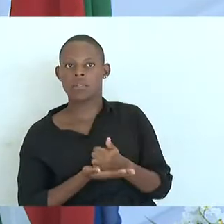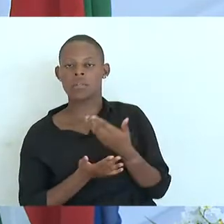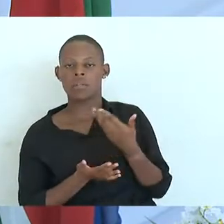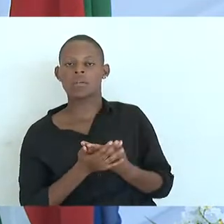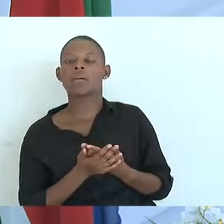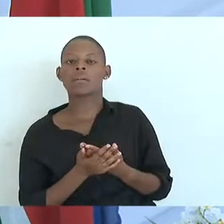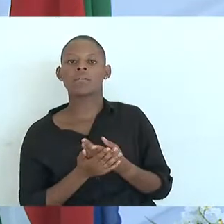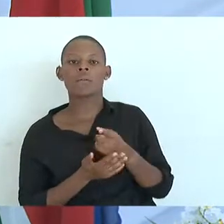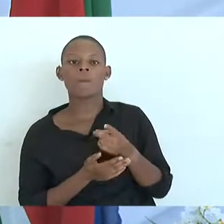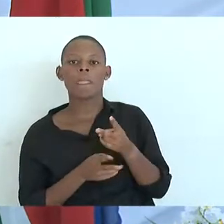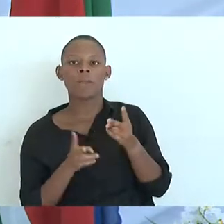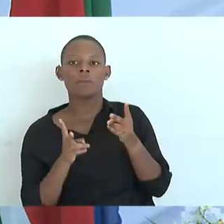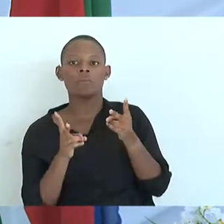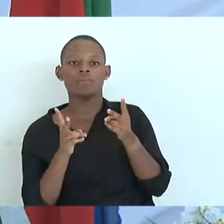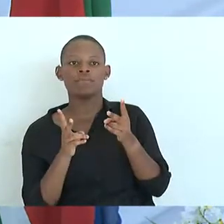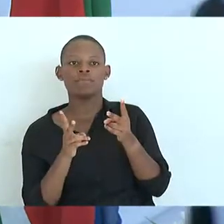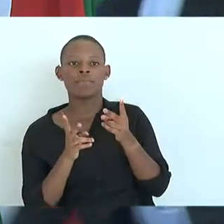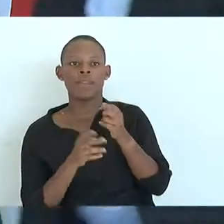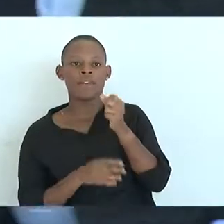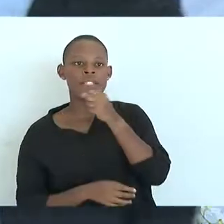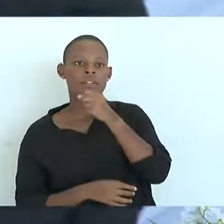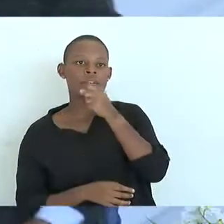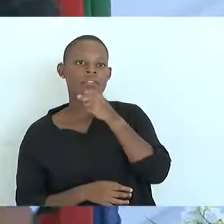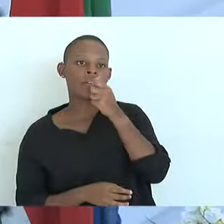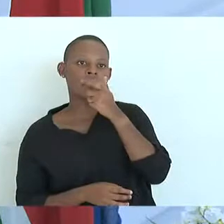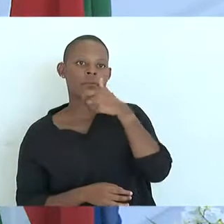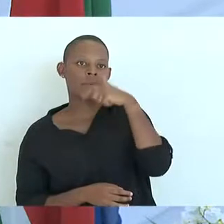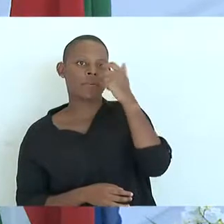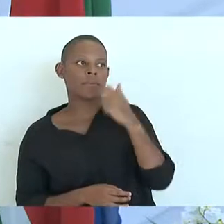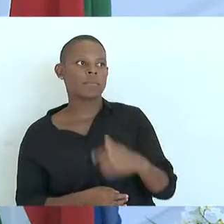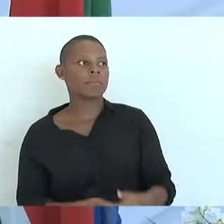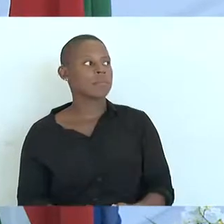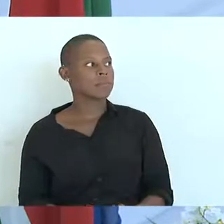Ngicela i-roving mic ize lapha phambili.